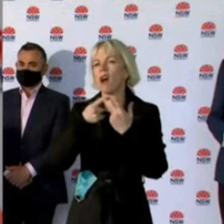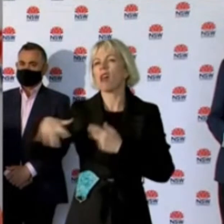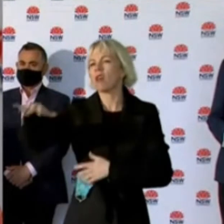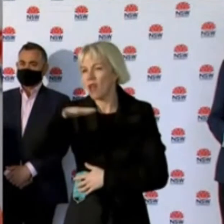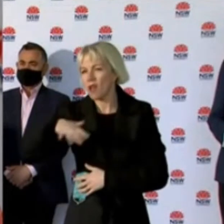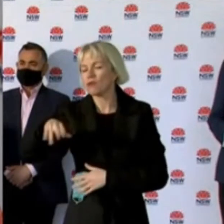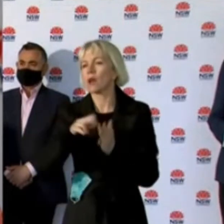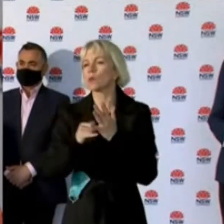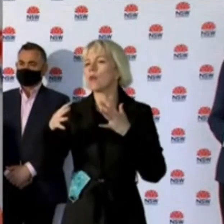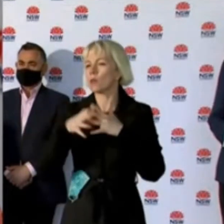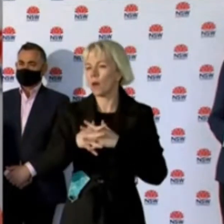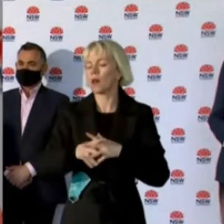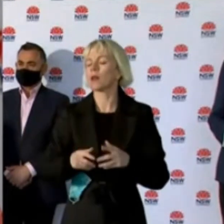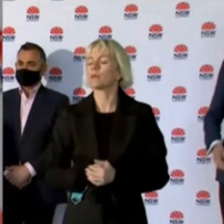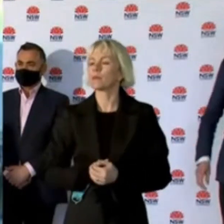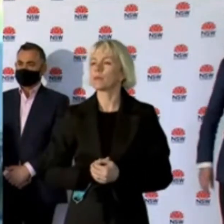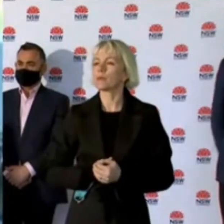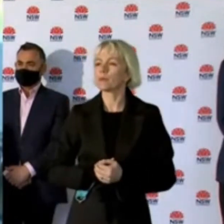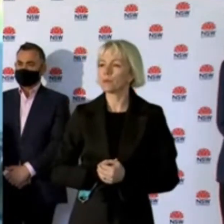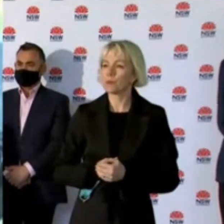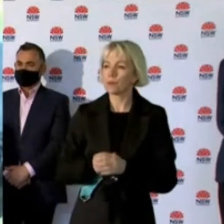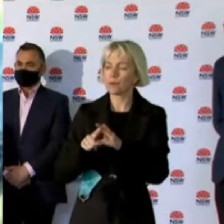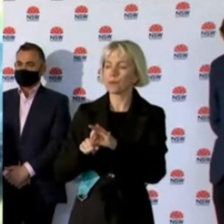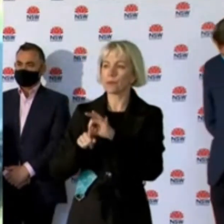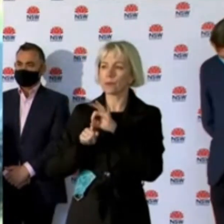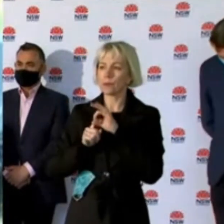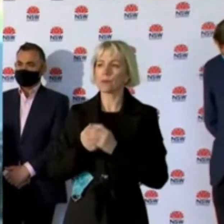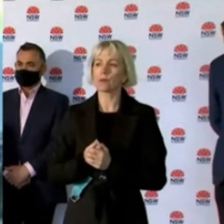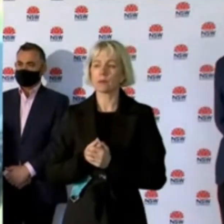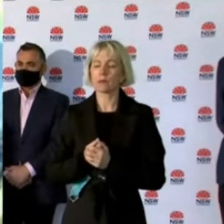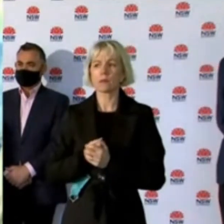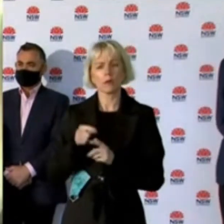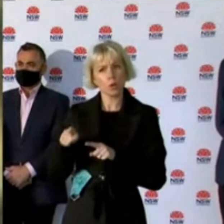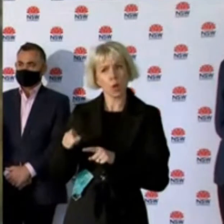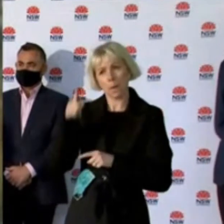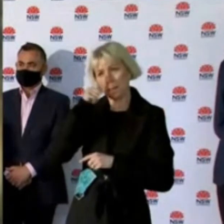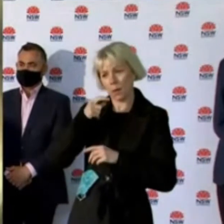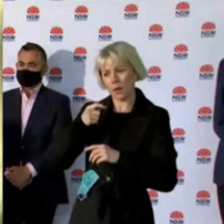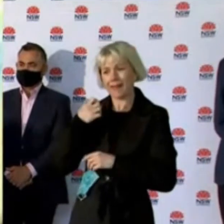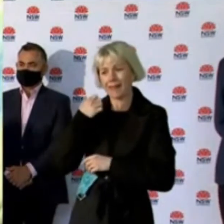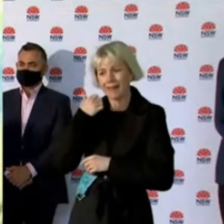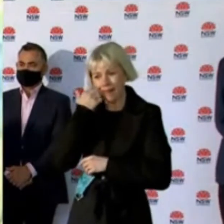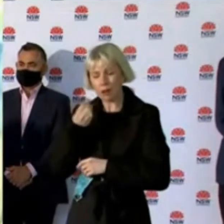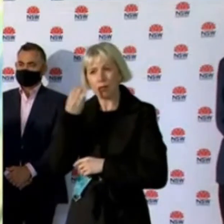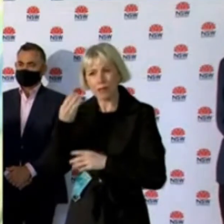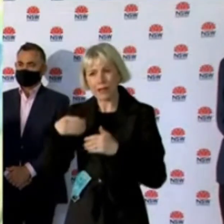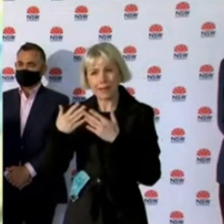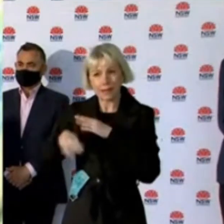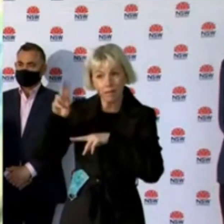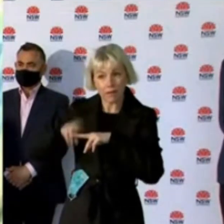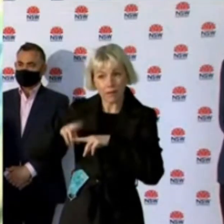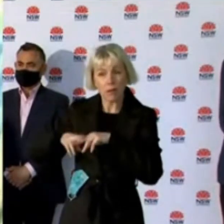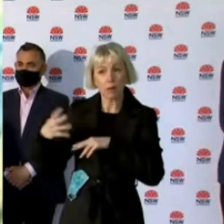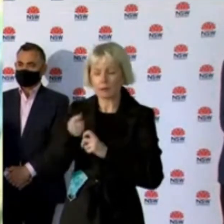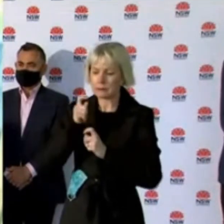services. Are those surveillance tests being prioritised over other tests, given that when you get a surveillance test, you don't need to isolate, so these people